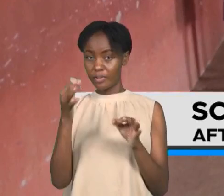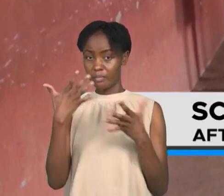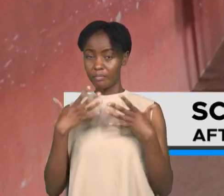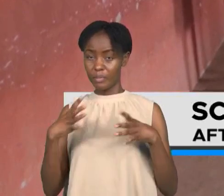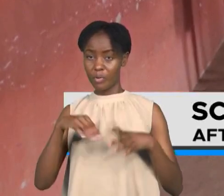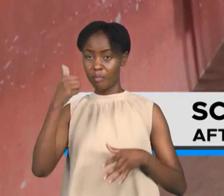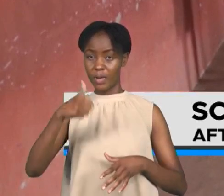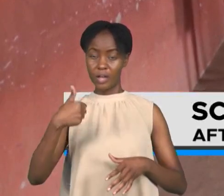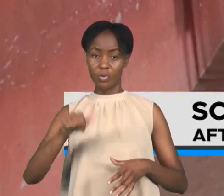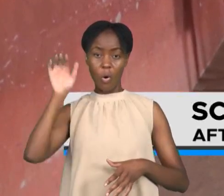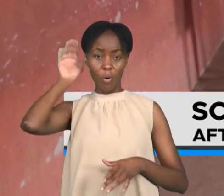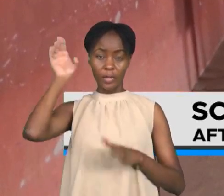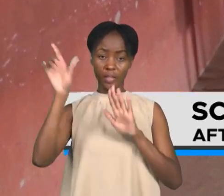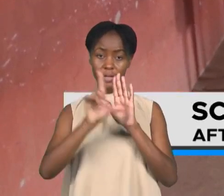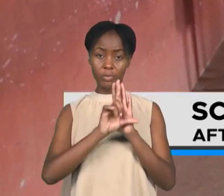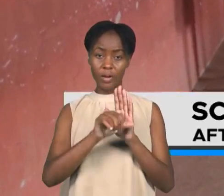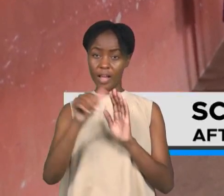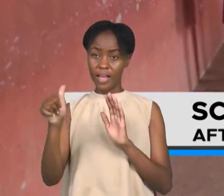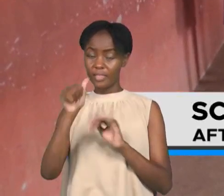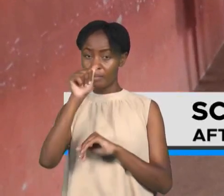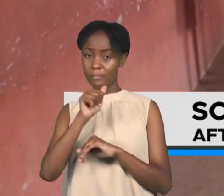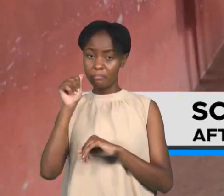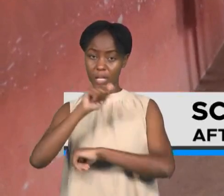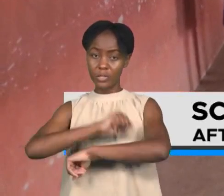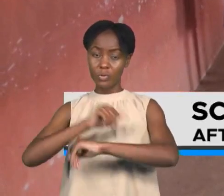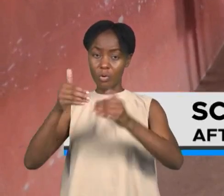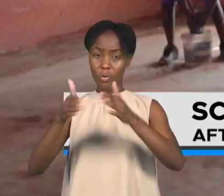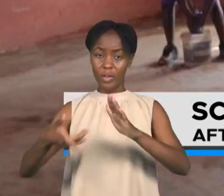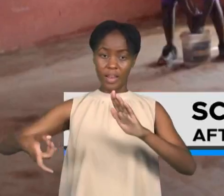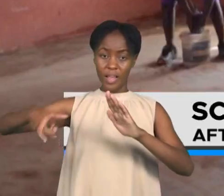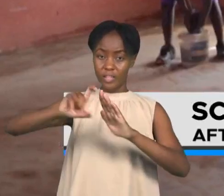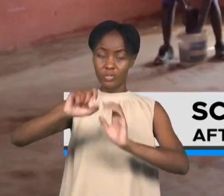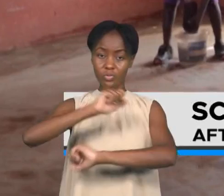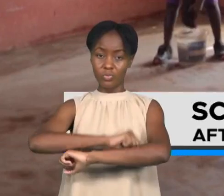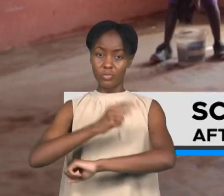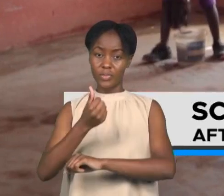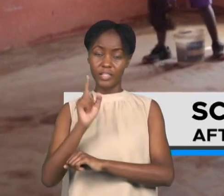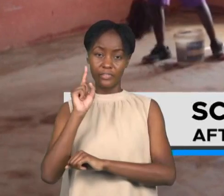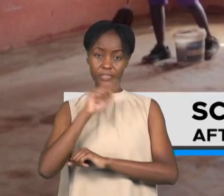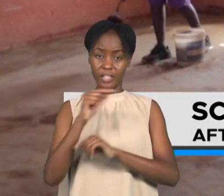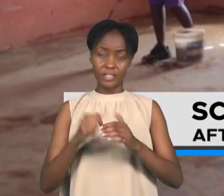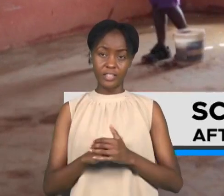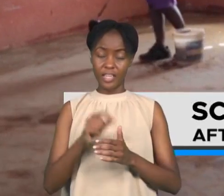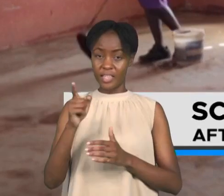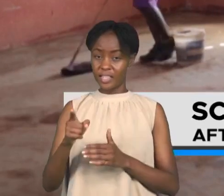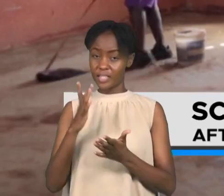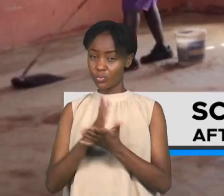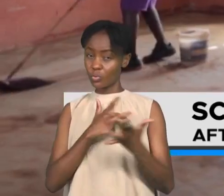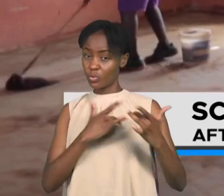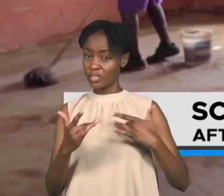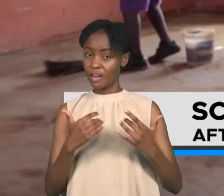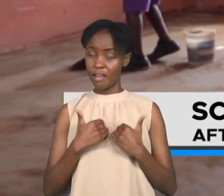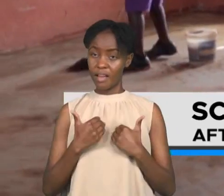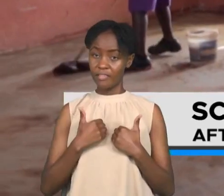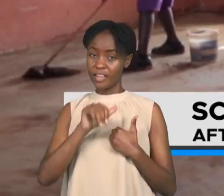protocols. Meanwhile, private schools have increased fees for the 2020-2021 academic year, a move that has raised concerns